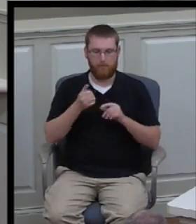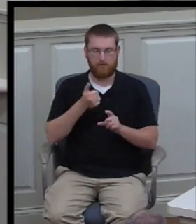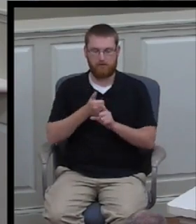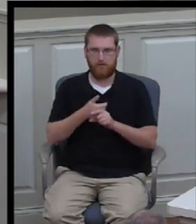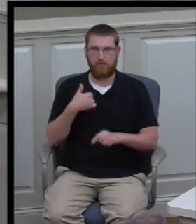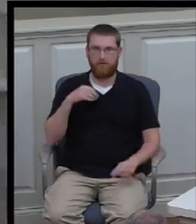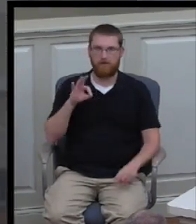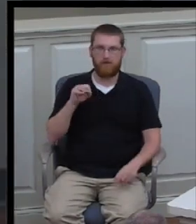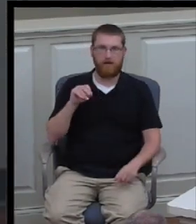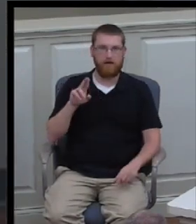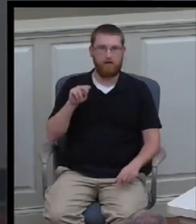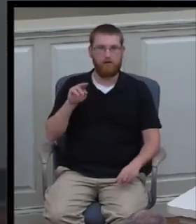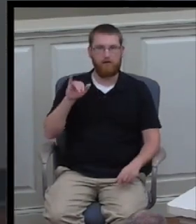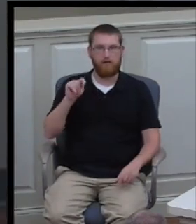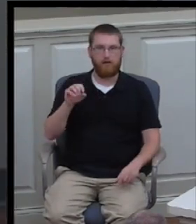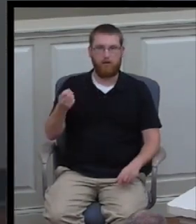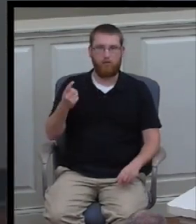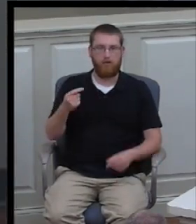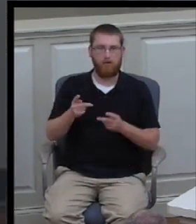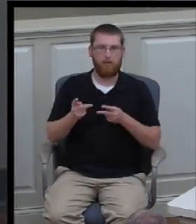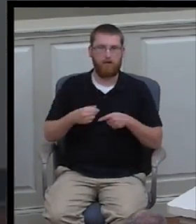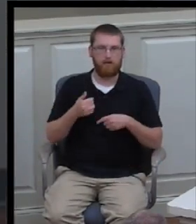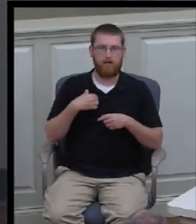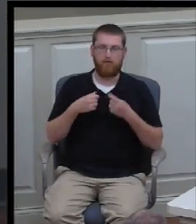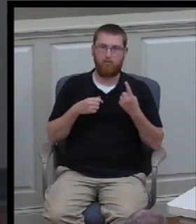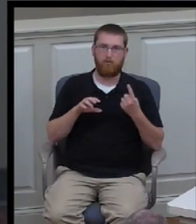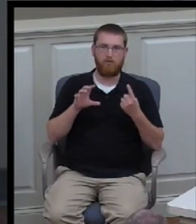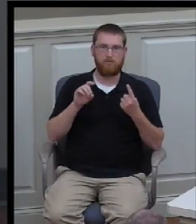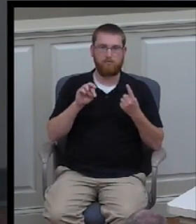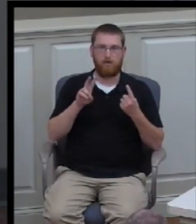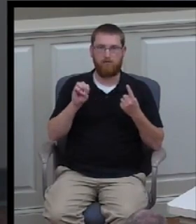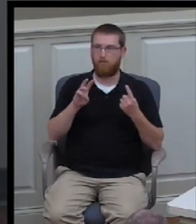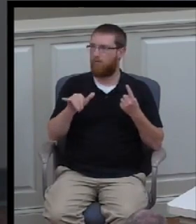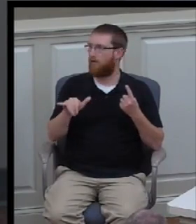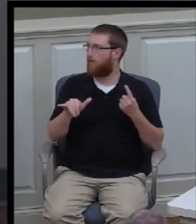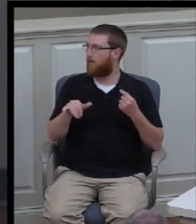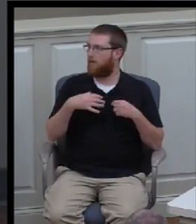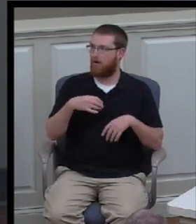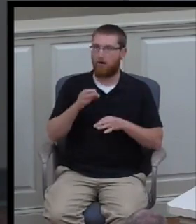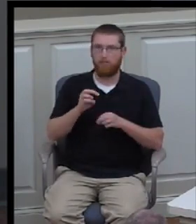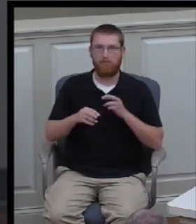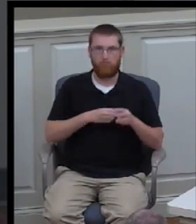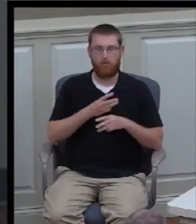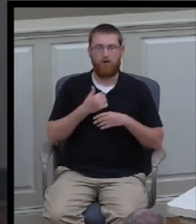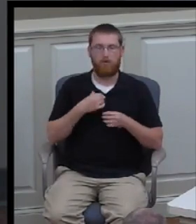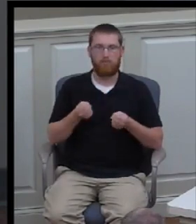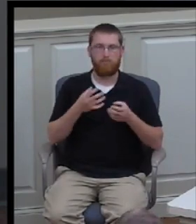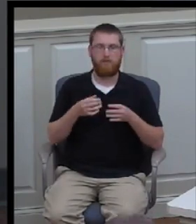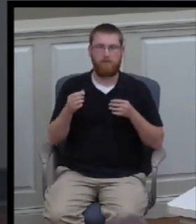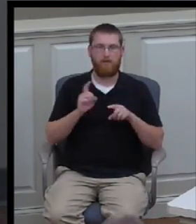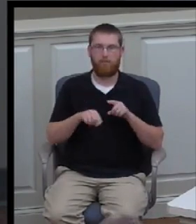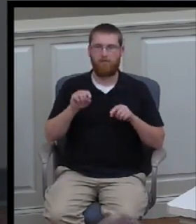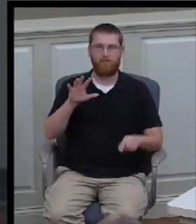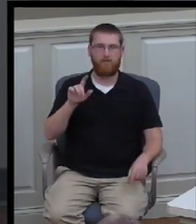as 90 units at one development that just really has one driveway in and out. Perfect world, you have multiple entrances in and out, but